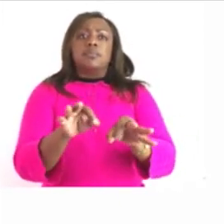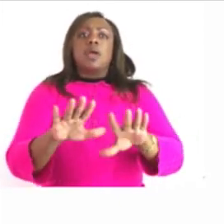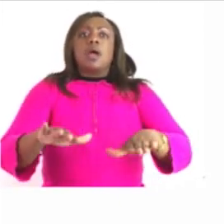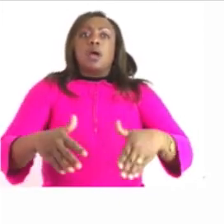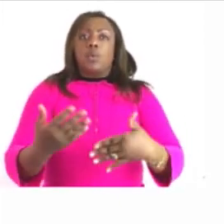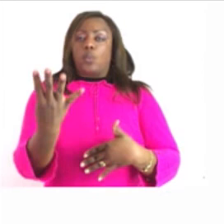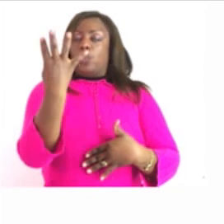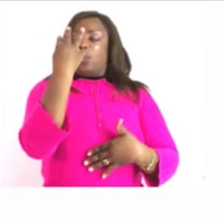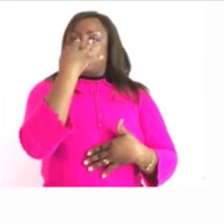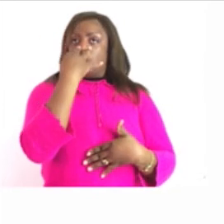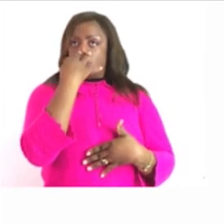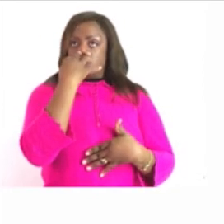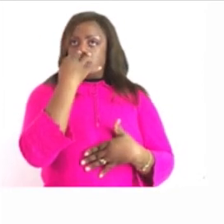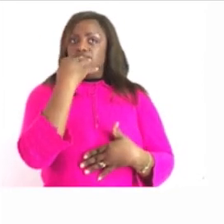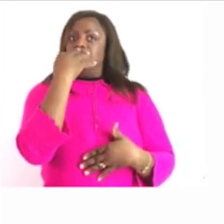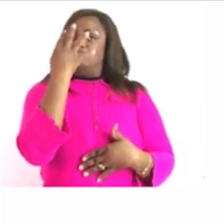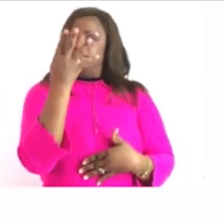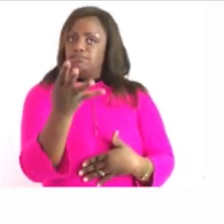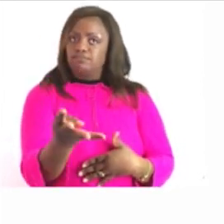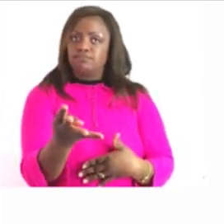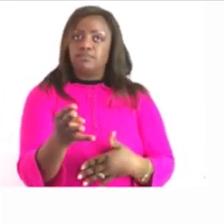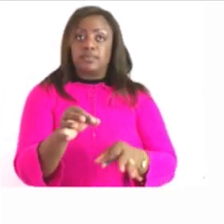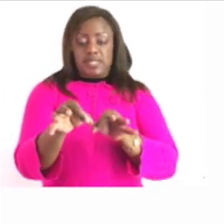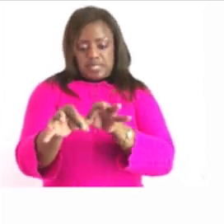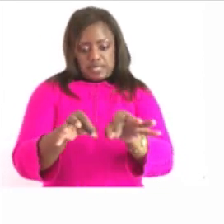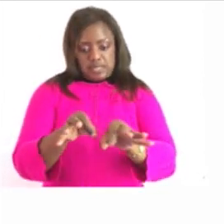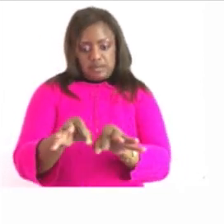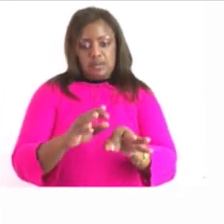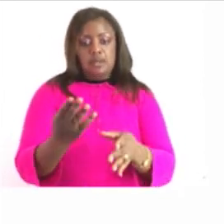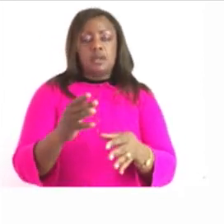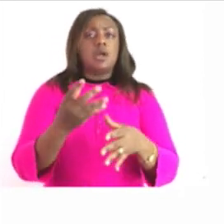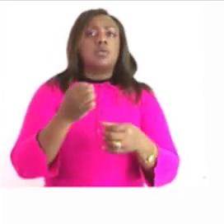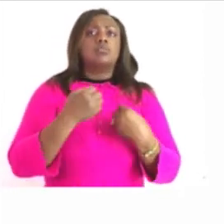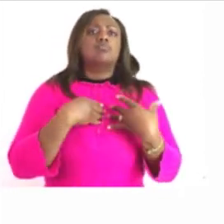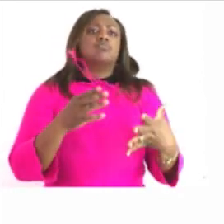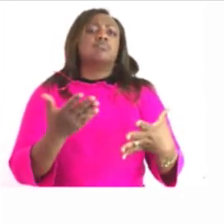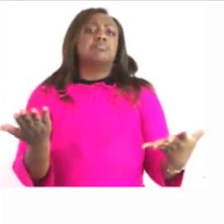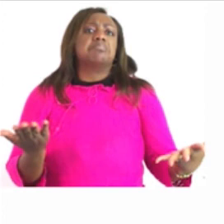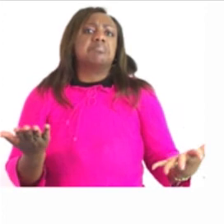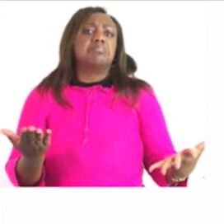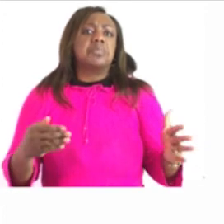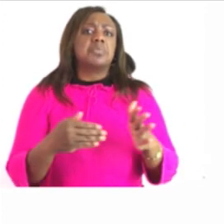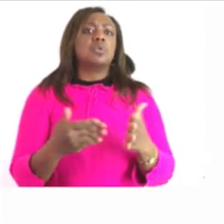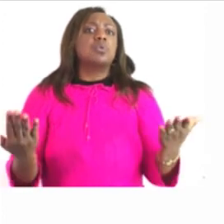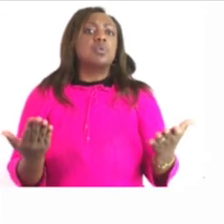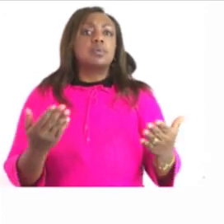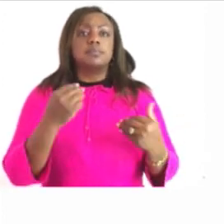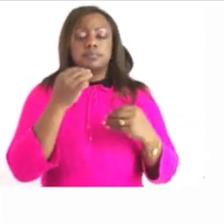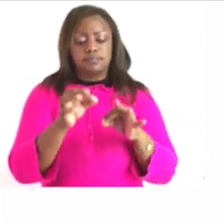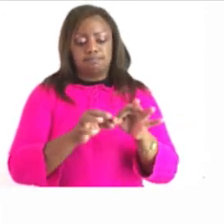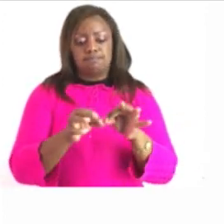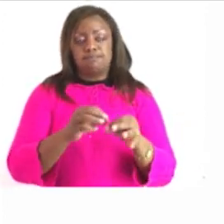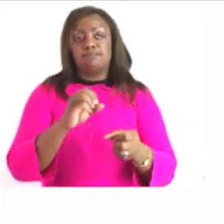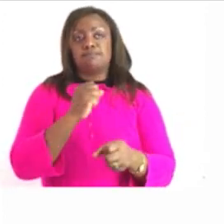looked at, the functions that we have previously discussed, which is nasal cavity, voice box, windpipe, ribs, and the diaphragm.